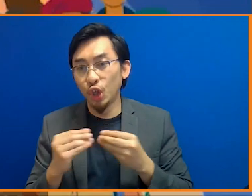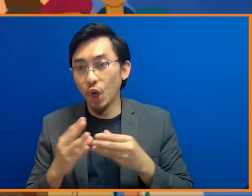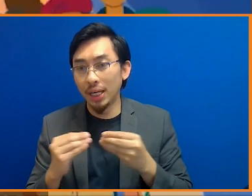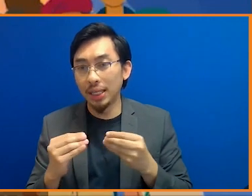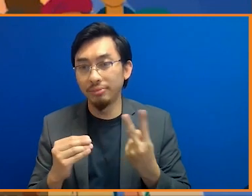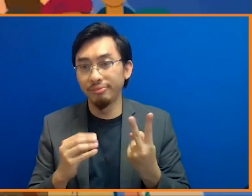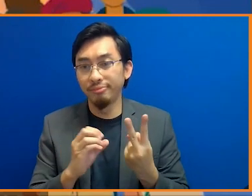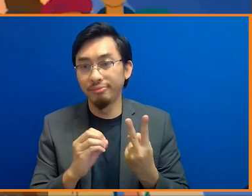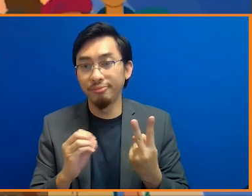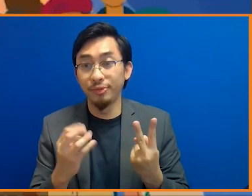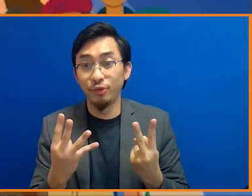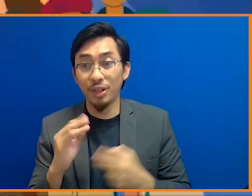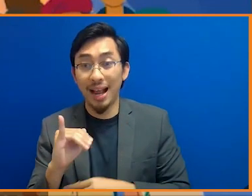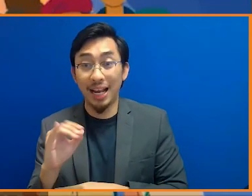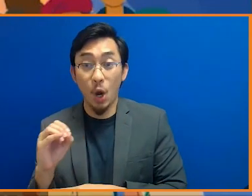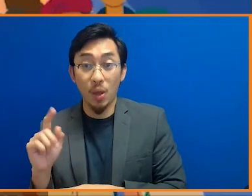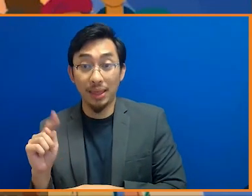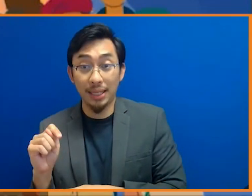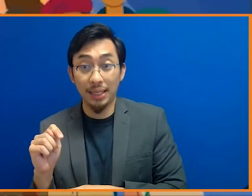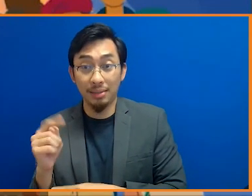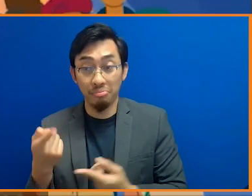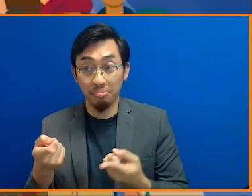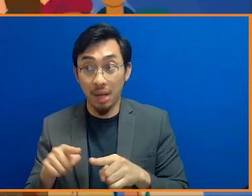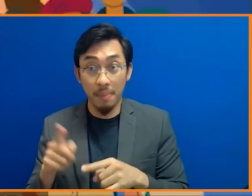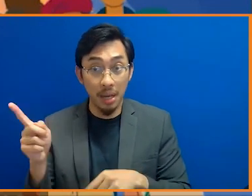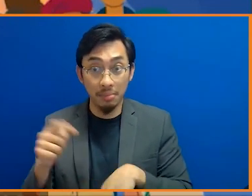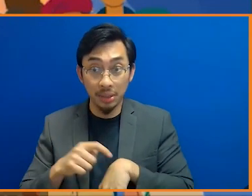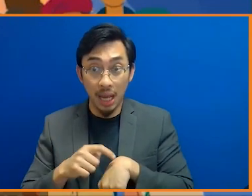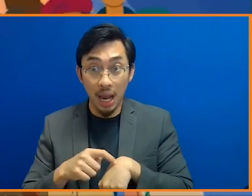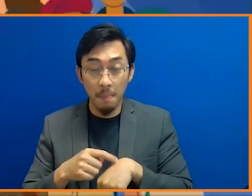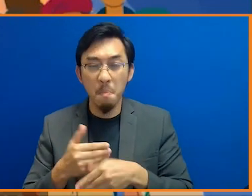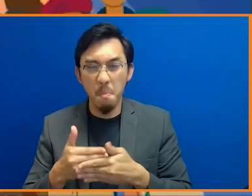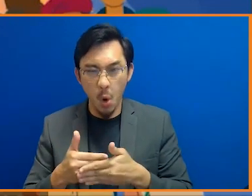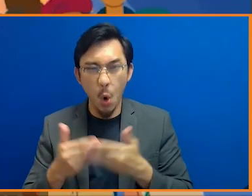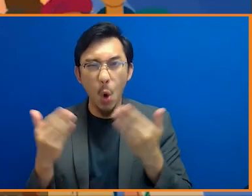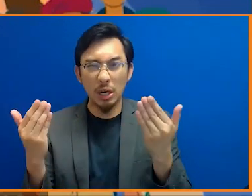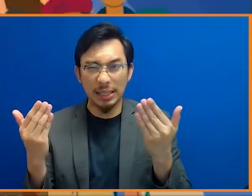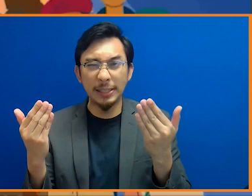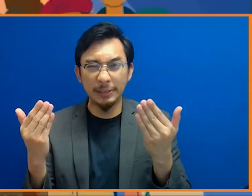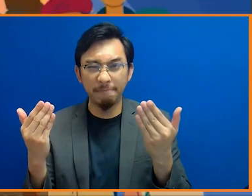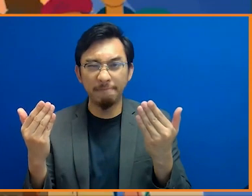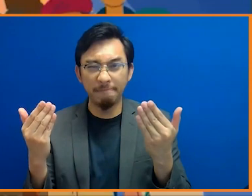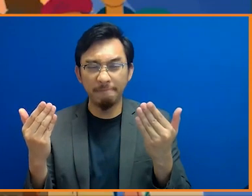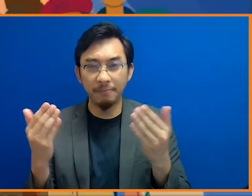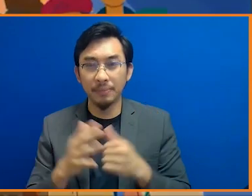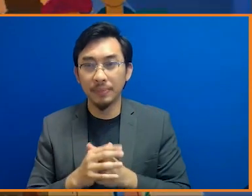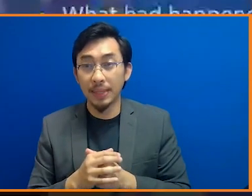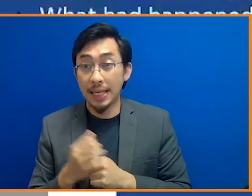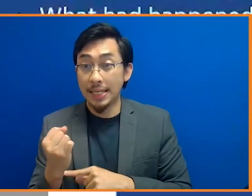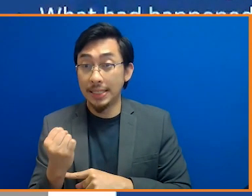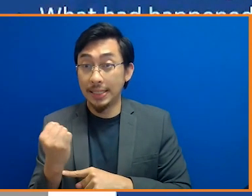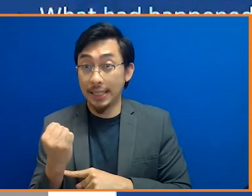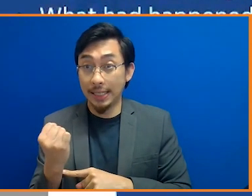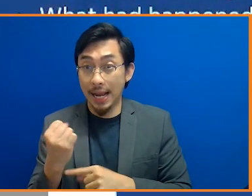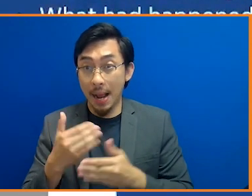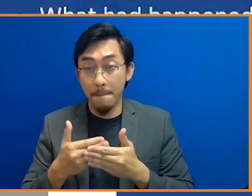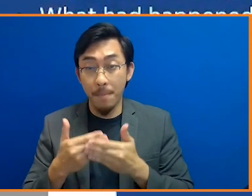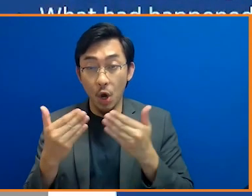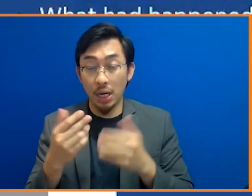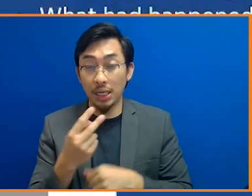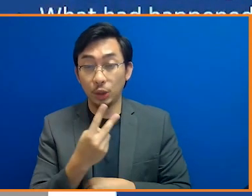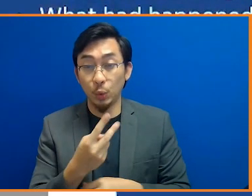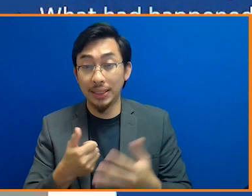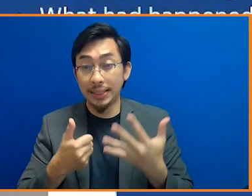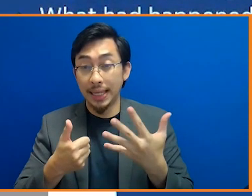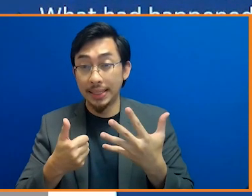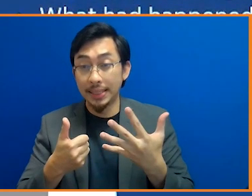the 2004 IoT, right? It happened in the morning on Sunday morning